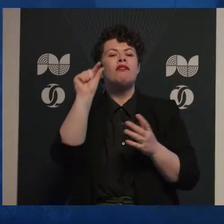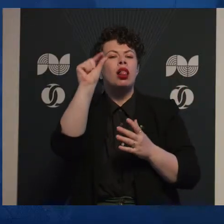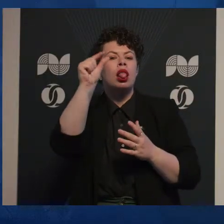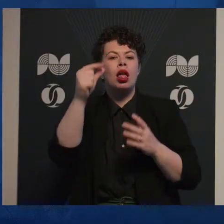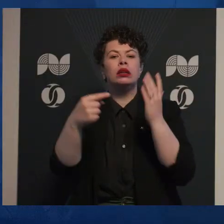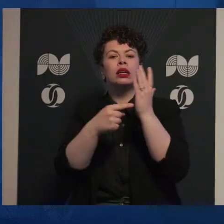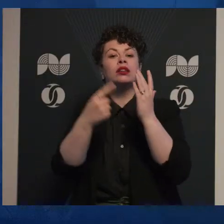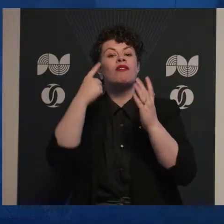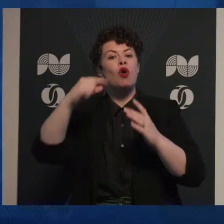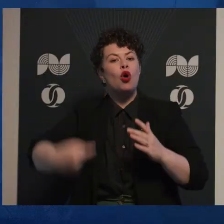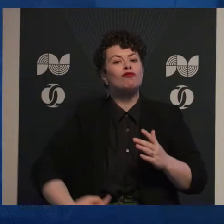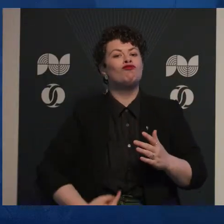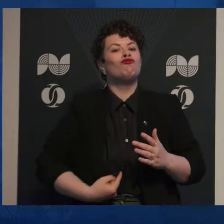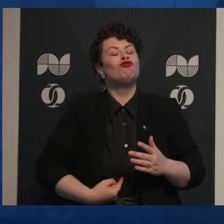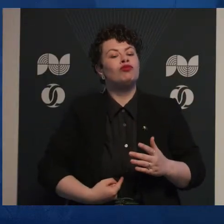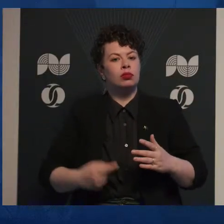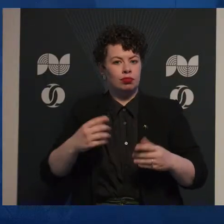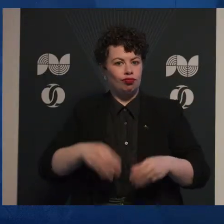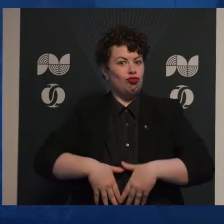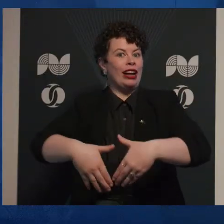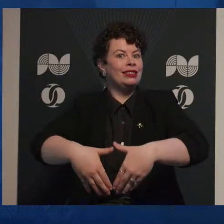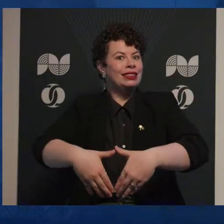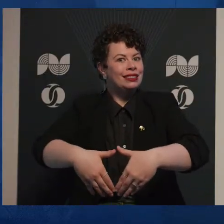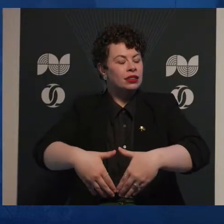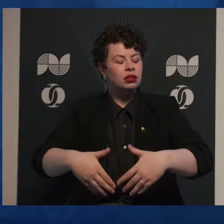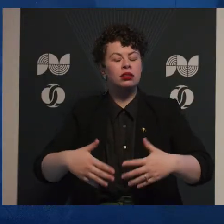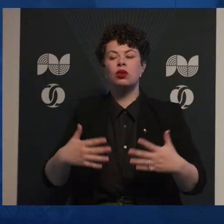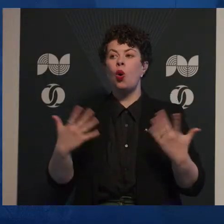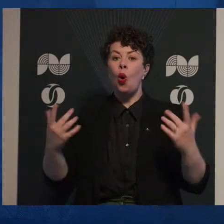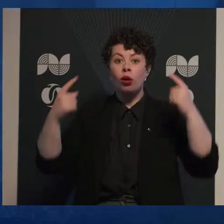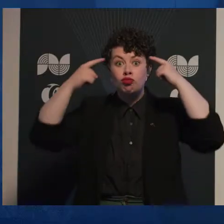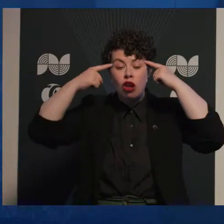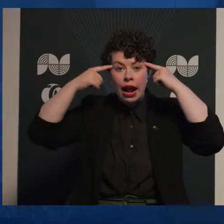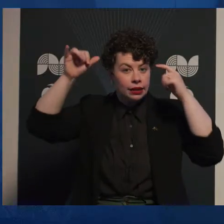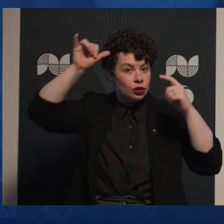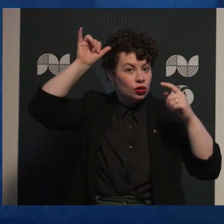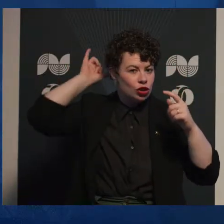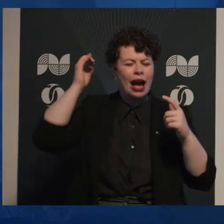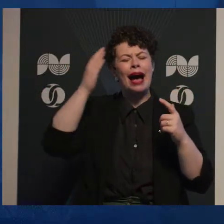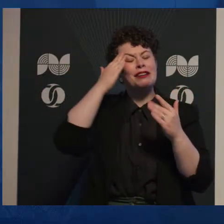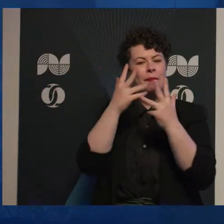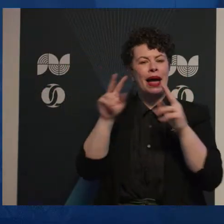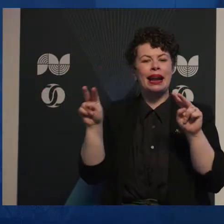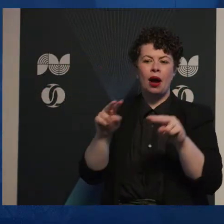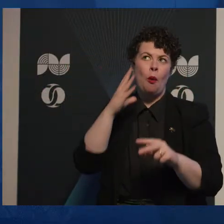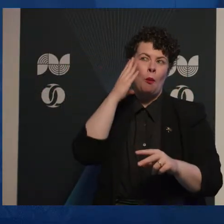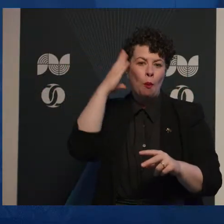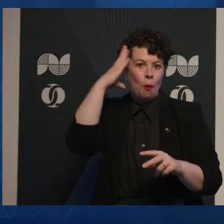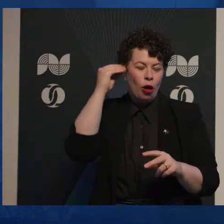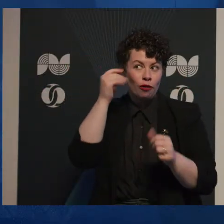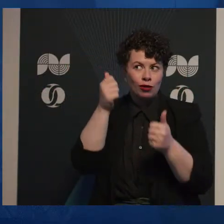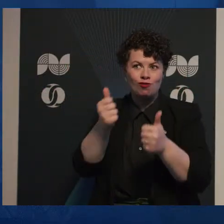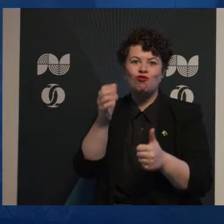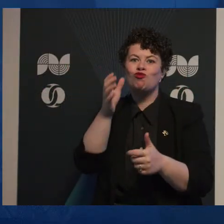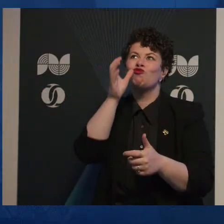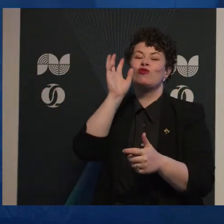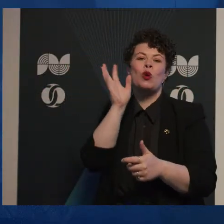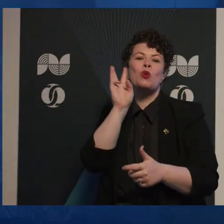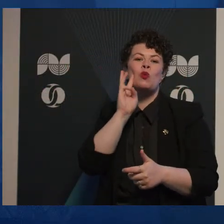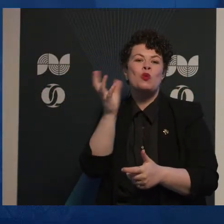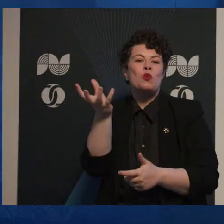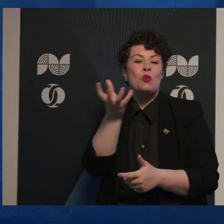example, that is used, or for brain surgery. Like, I'm not sure if people know us for the wines, but like we have industries like